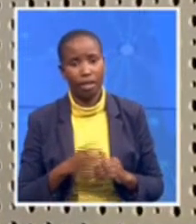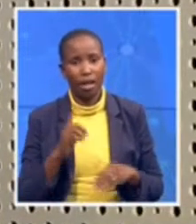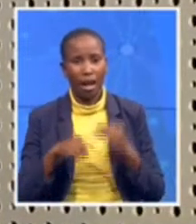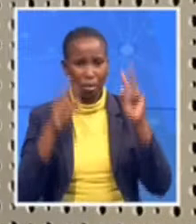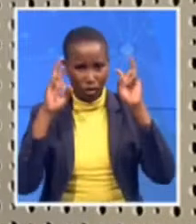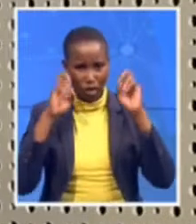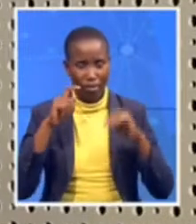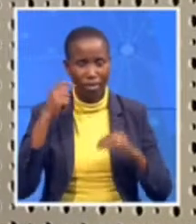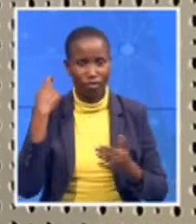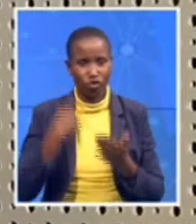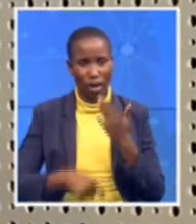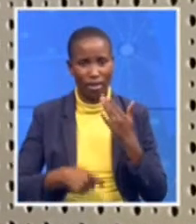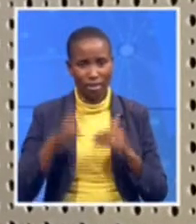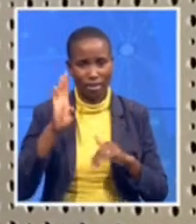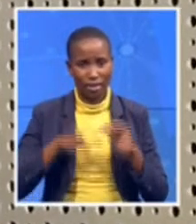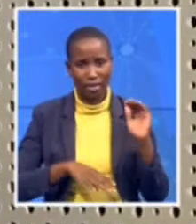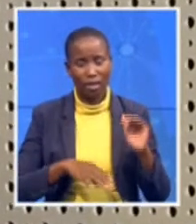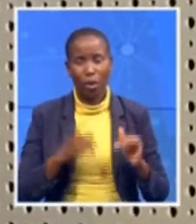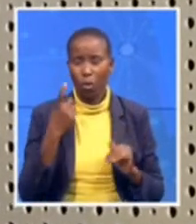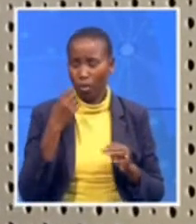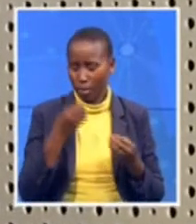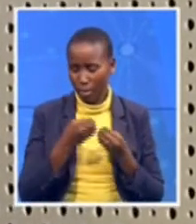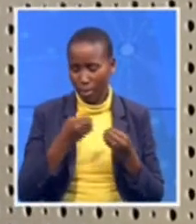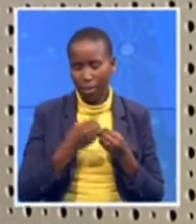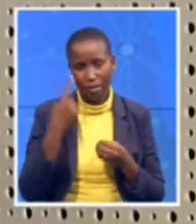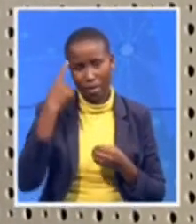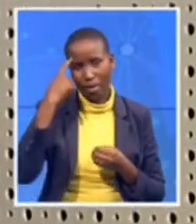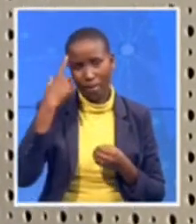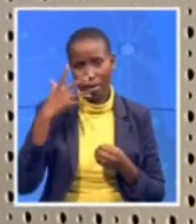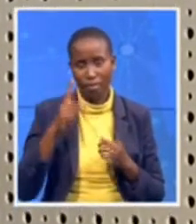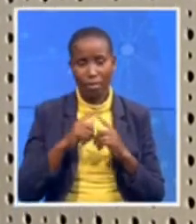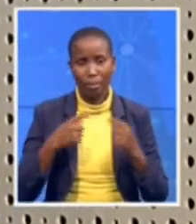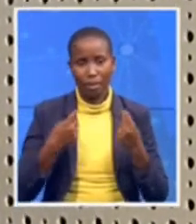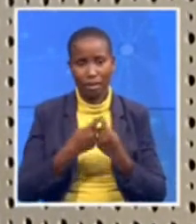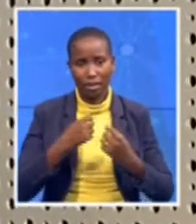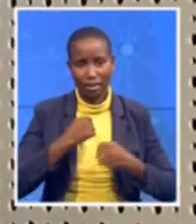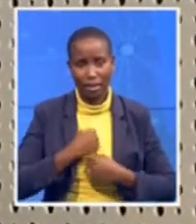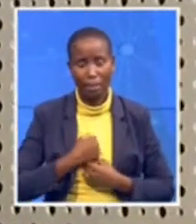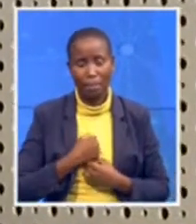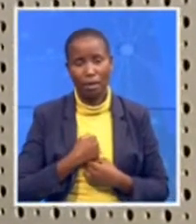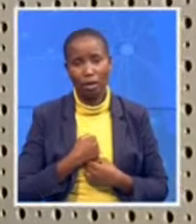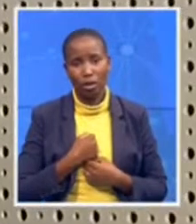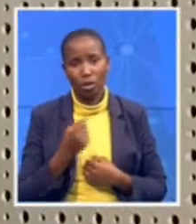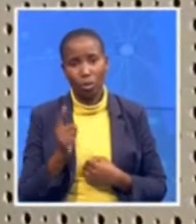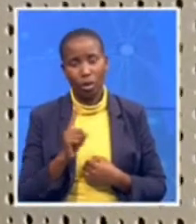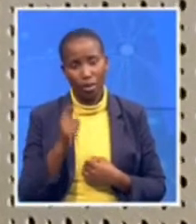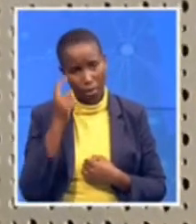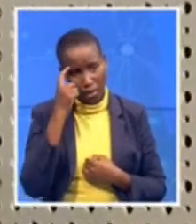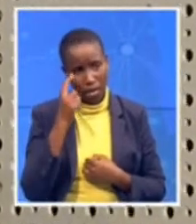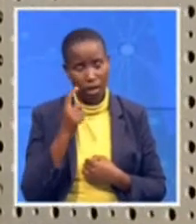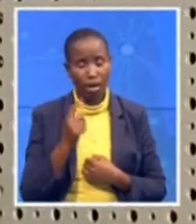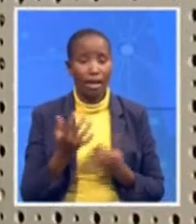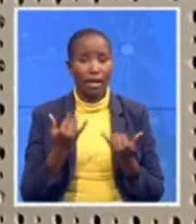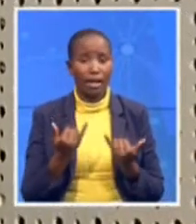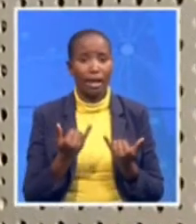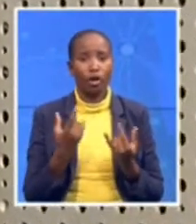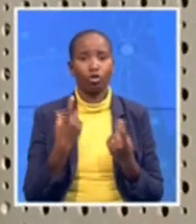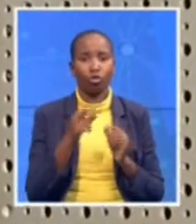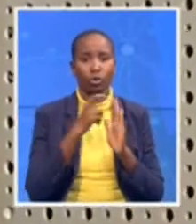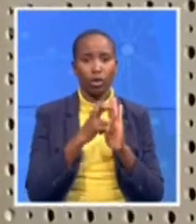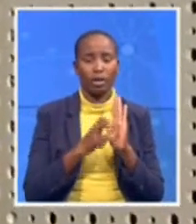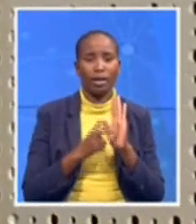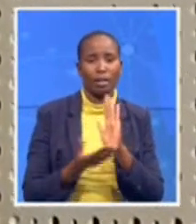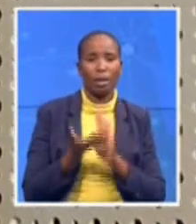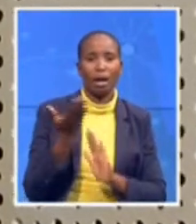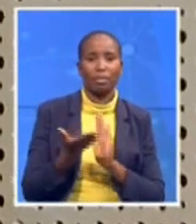about as a team within the organization was to, you know, as we update our regulatory instruments, especially on the tariffs, there should be some